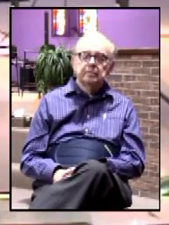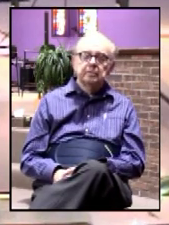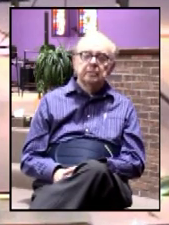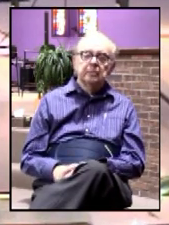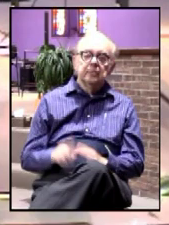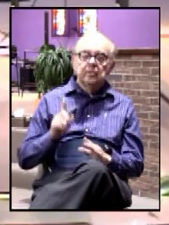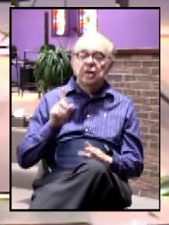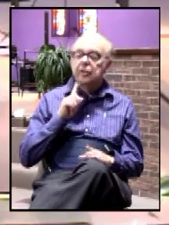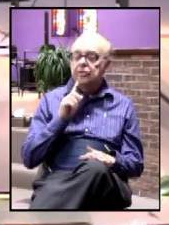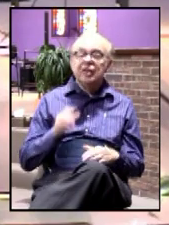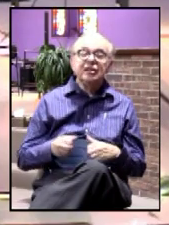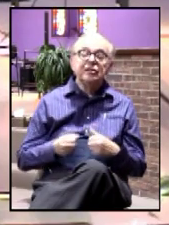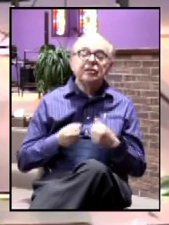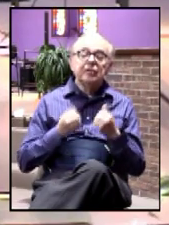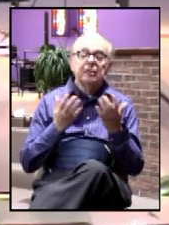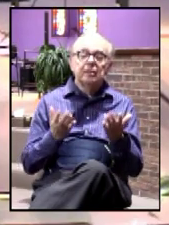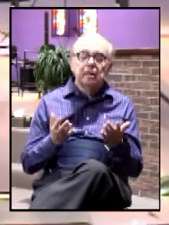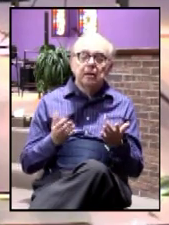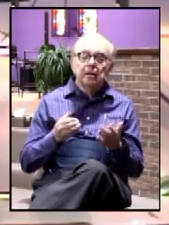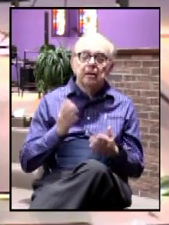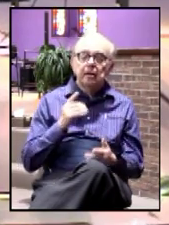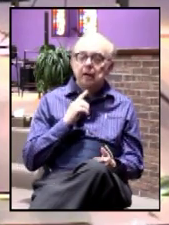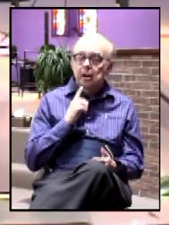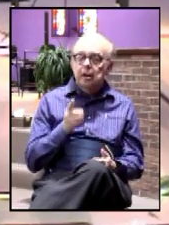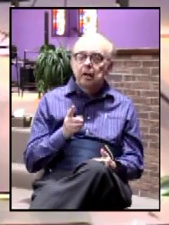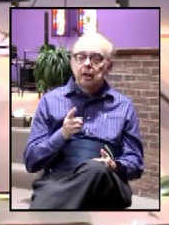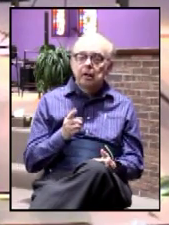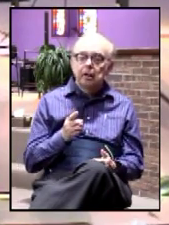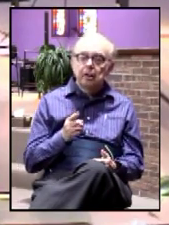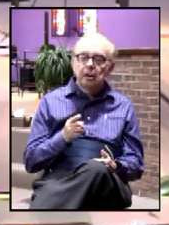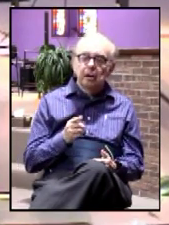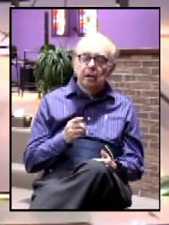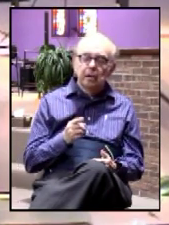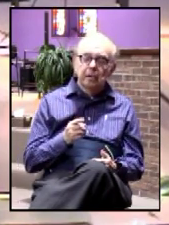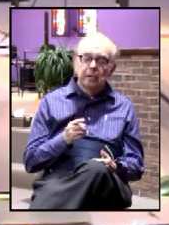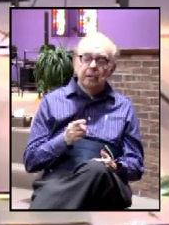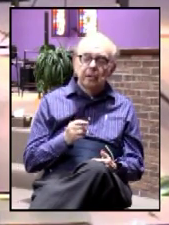It's sacrificing. And God says that's not cheap.